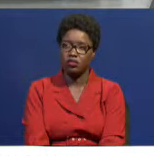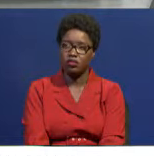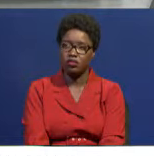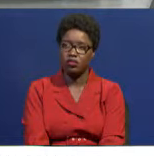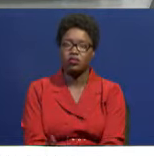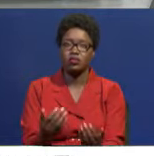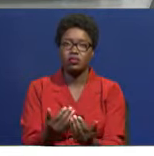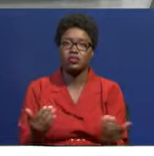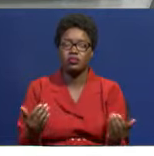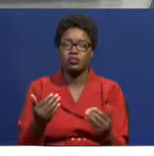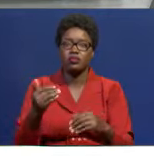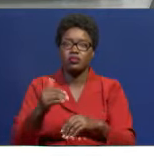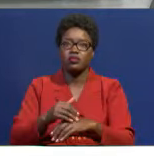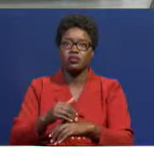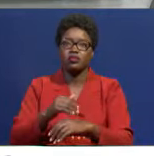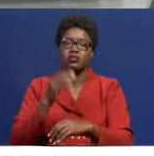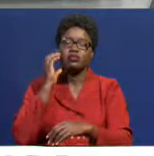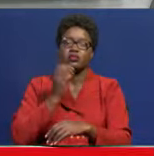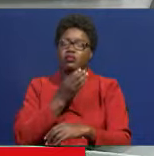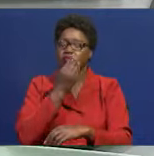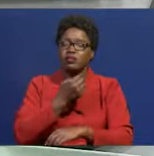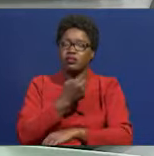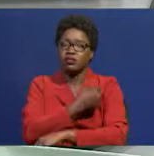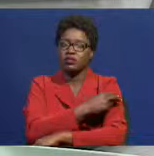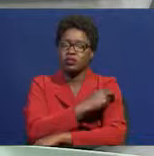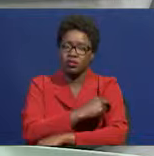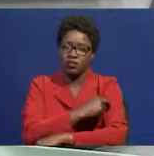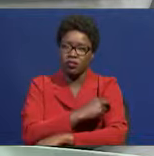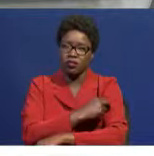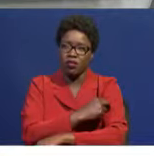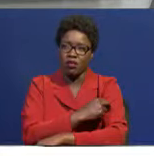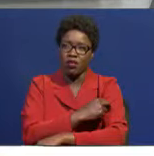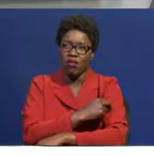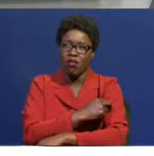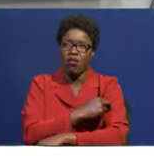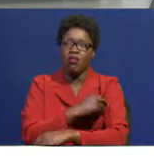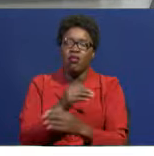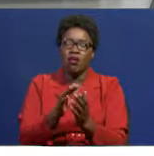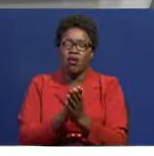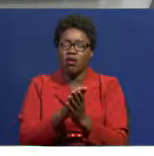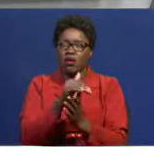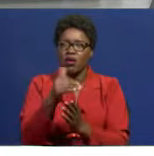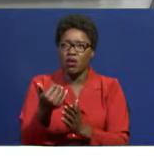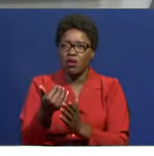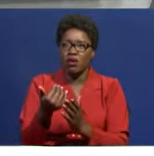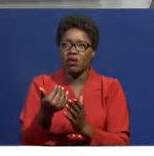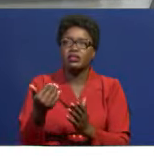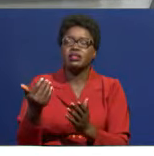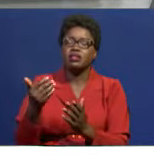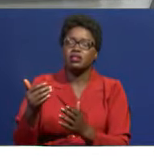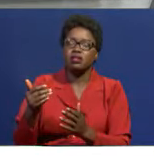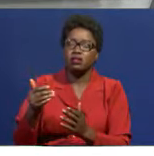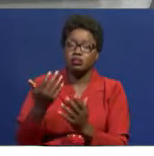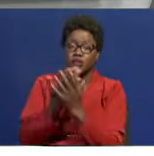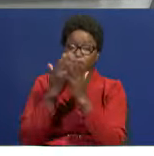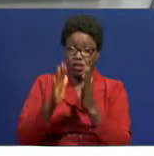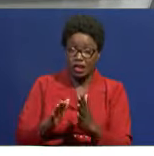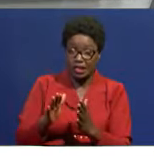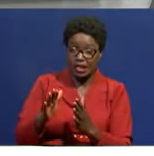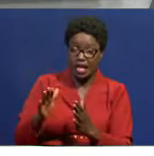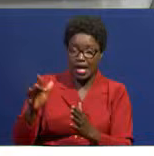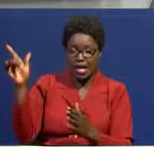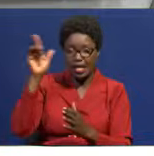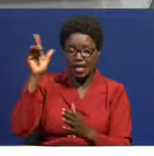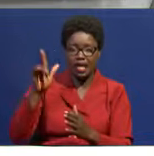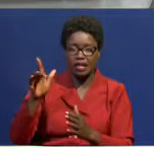Elsewhere, children at the Kenyatta National Hospital Pediatric Ward and those of the prisoners serving at Langata Women Prison are